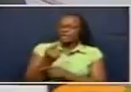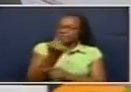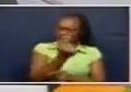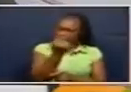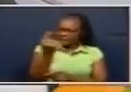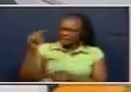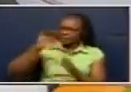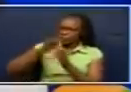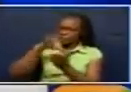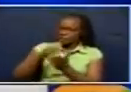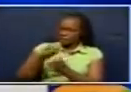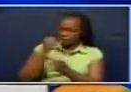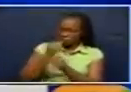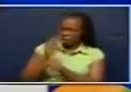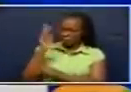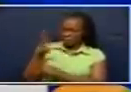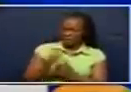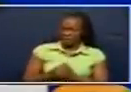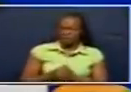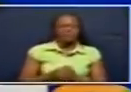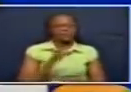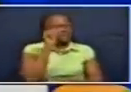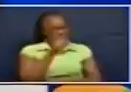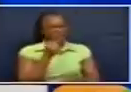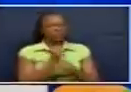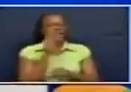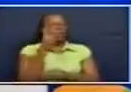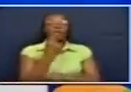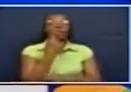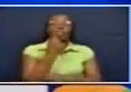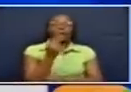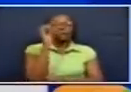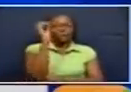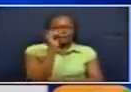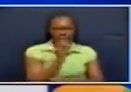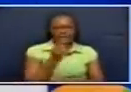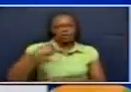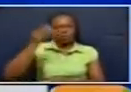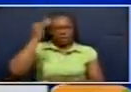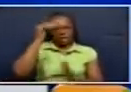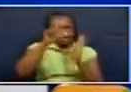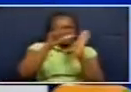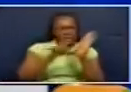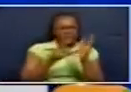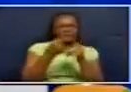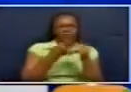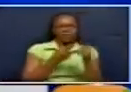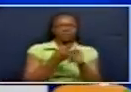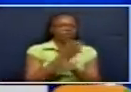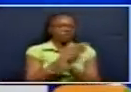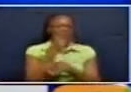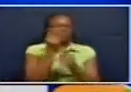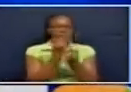work? And this technology would work 100%. We have learned our lesson from the failures of